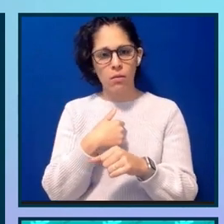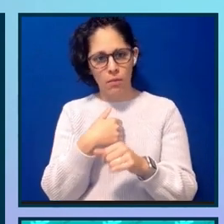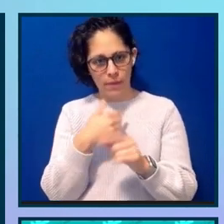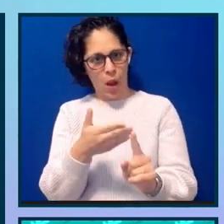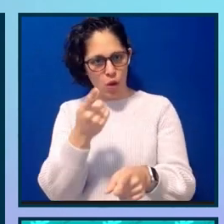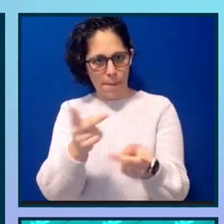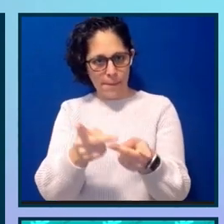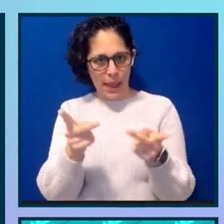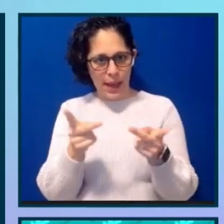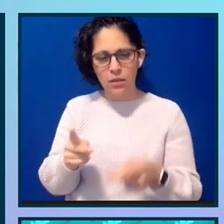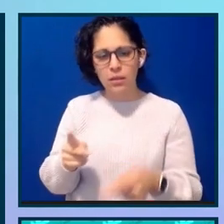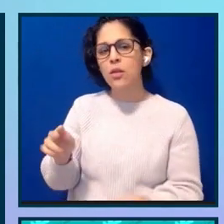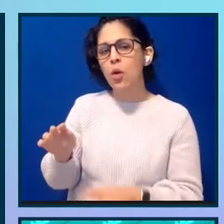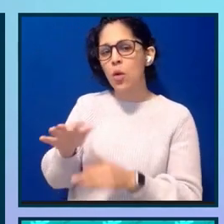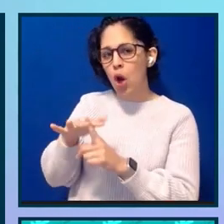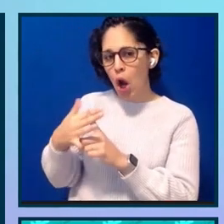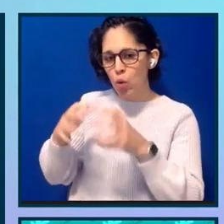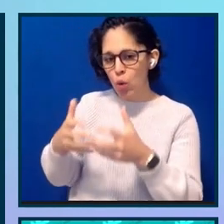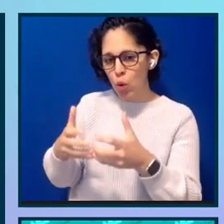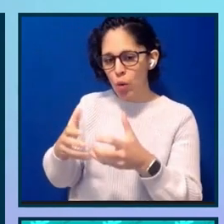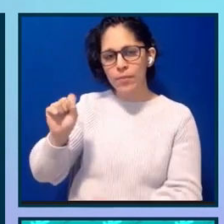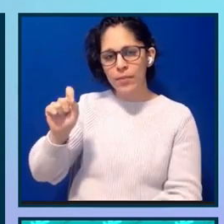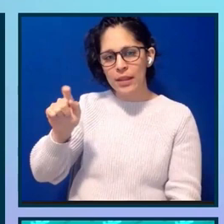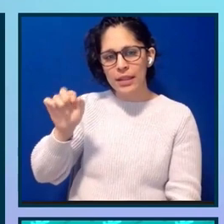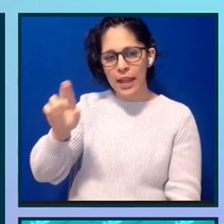Content group. Stellar Souvenirs web content.